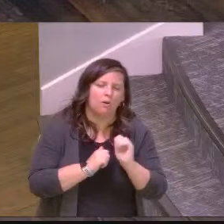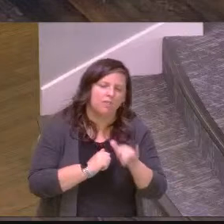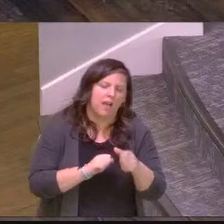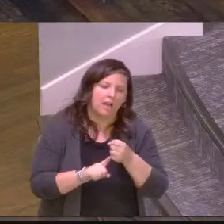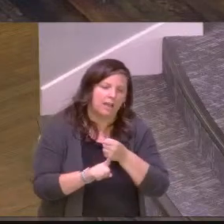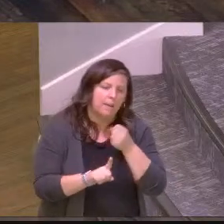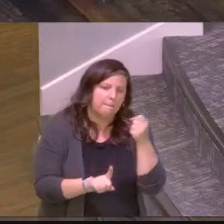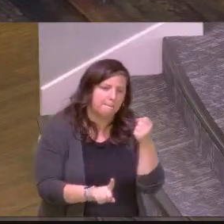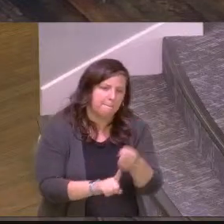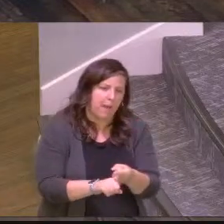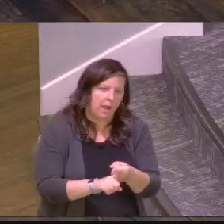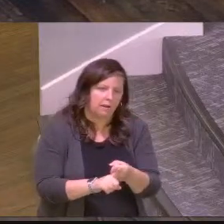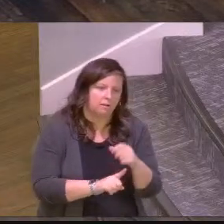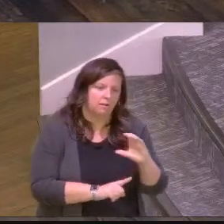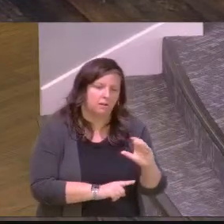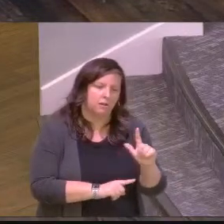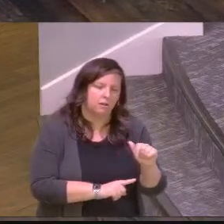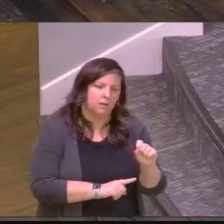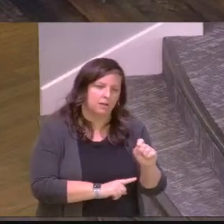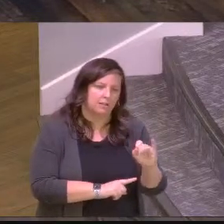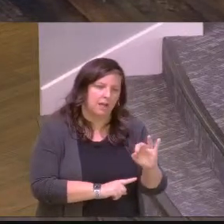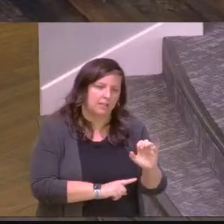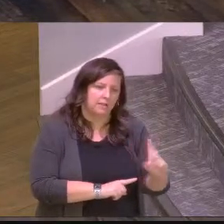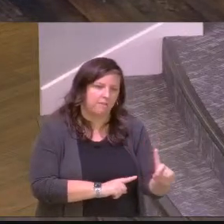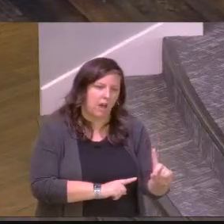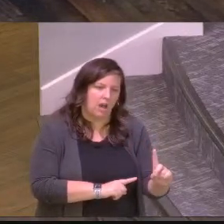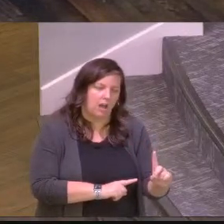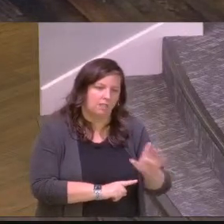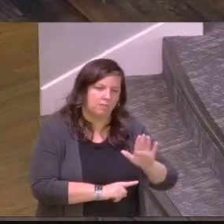for classified, their retirement